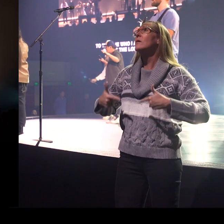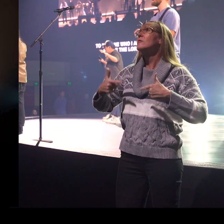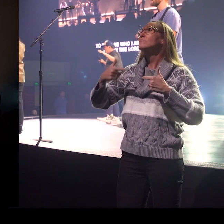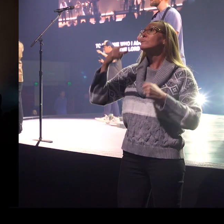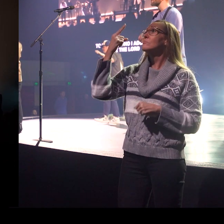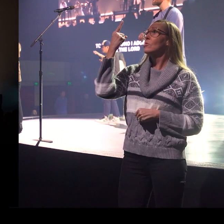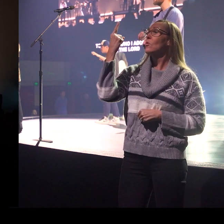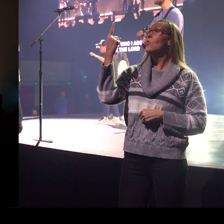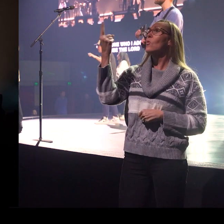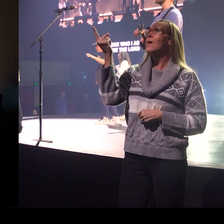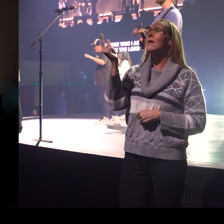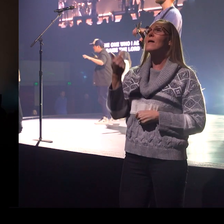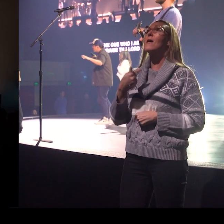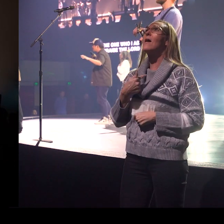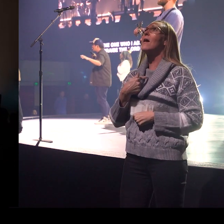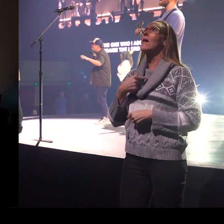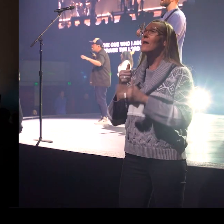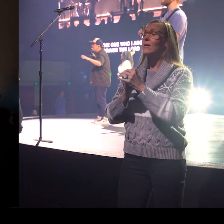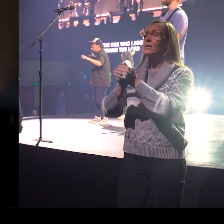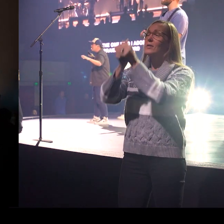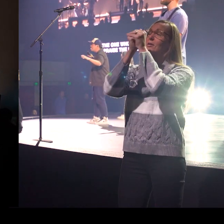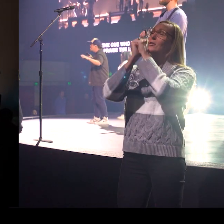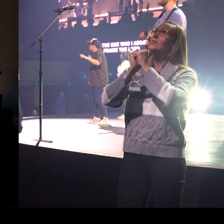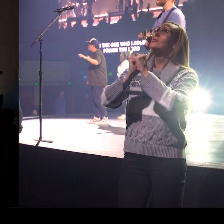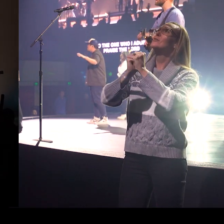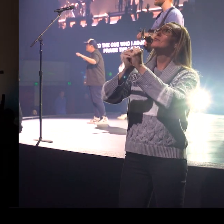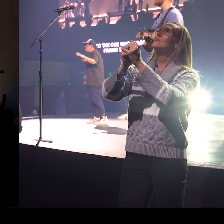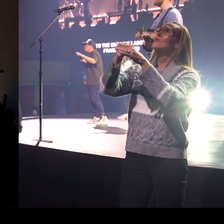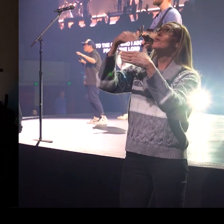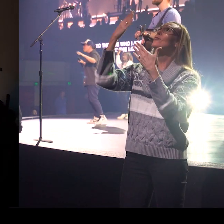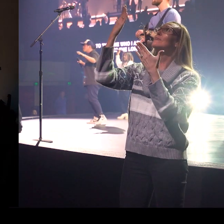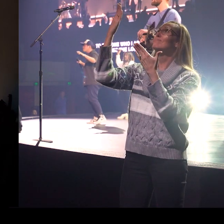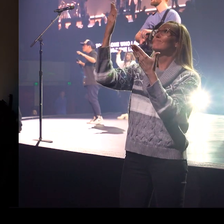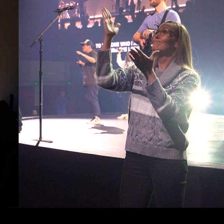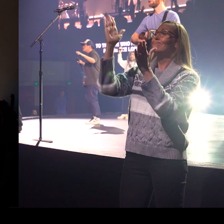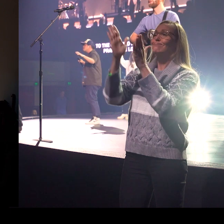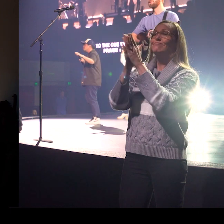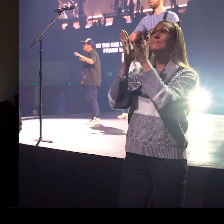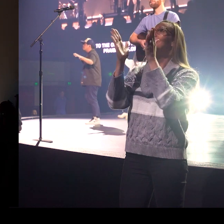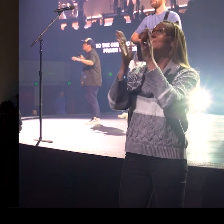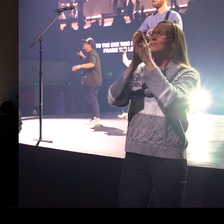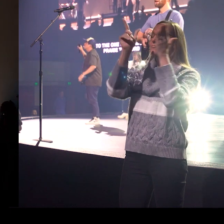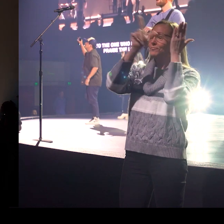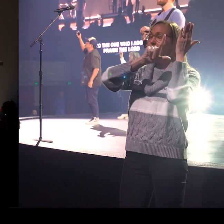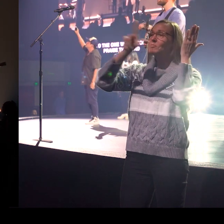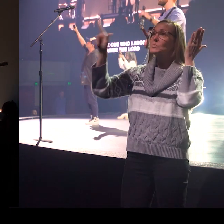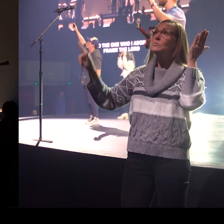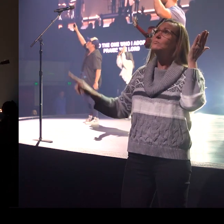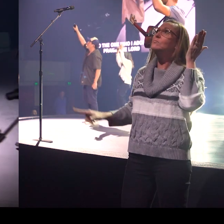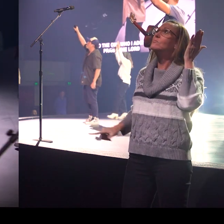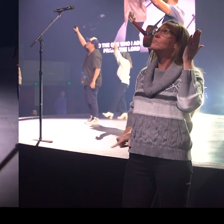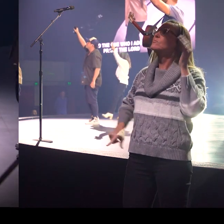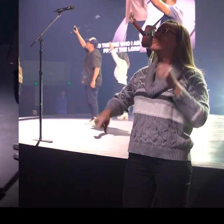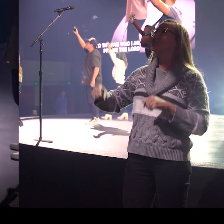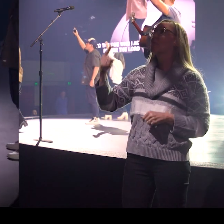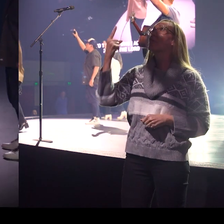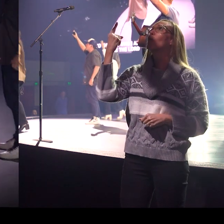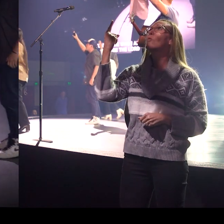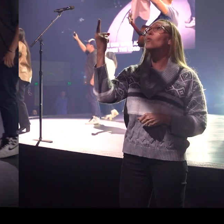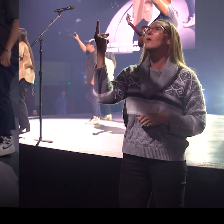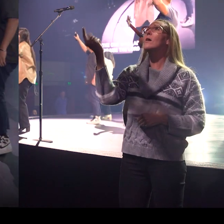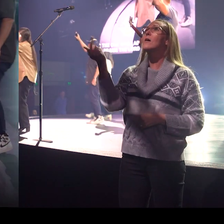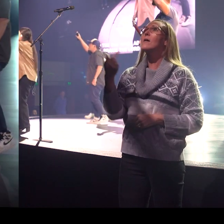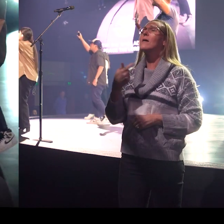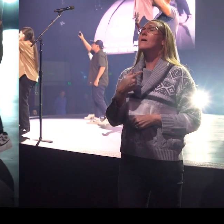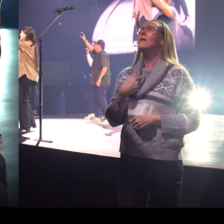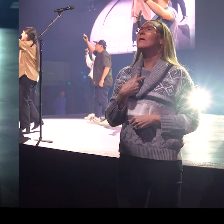who I adore. Praise the Lord. To the one, to the one who